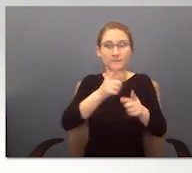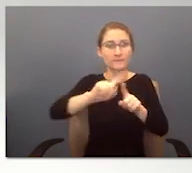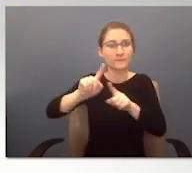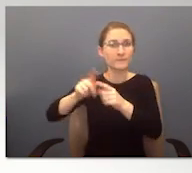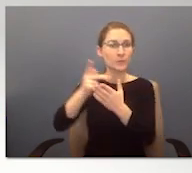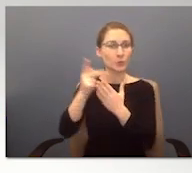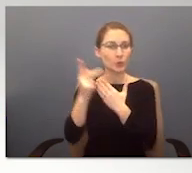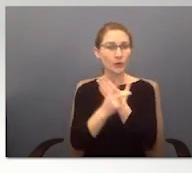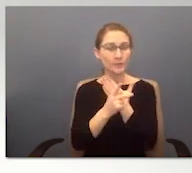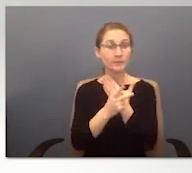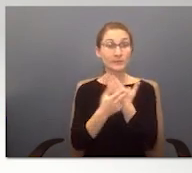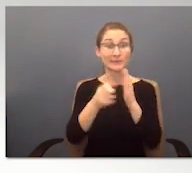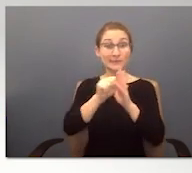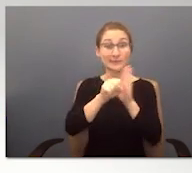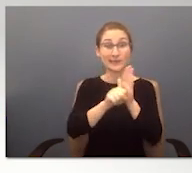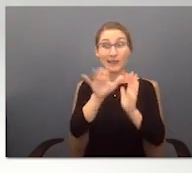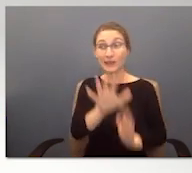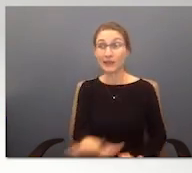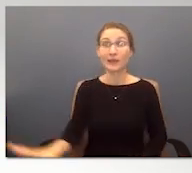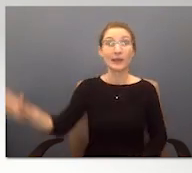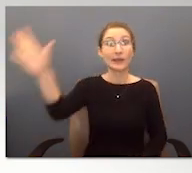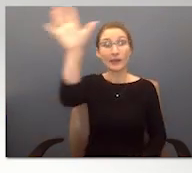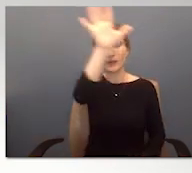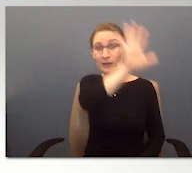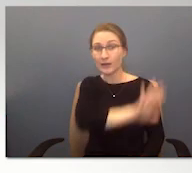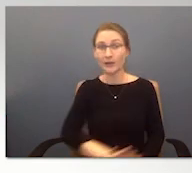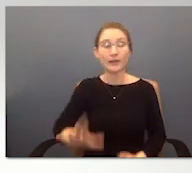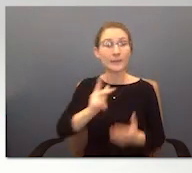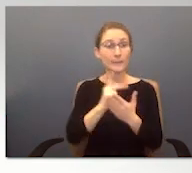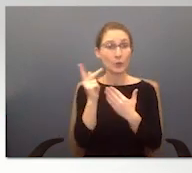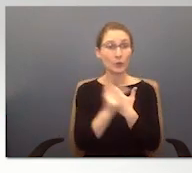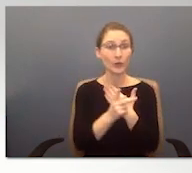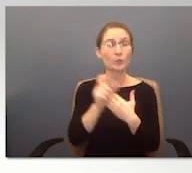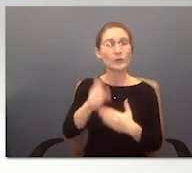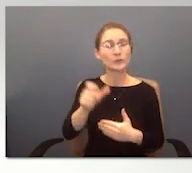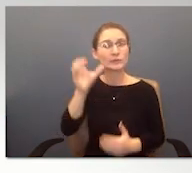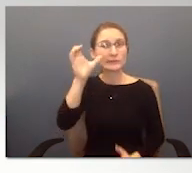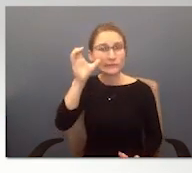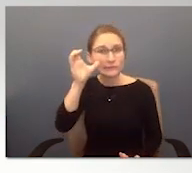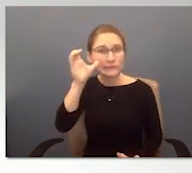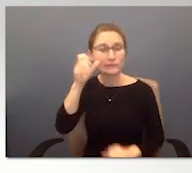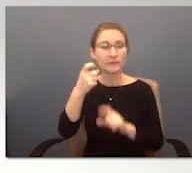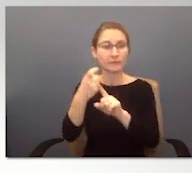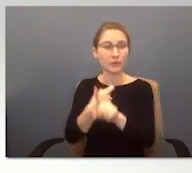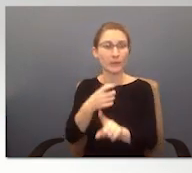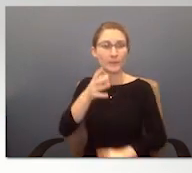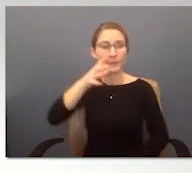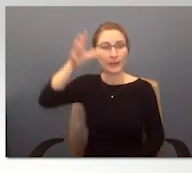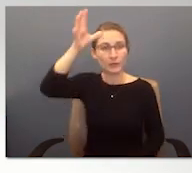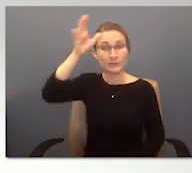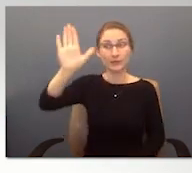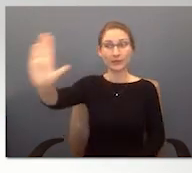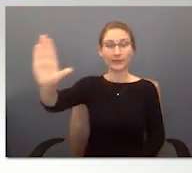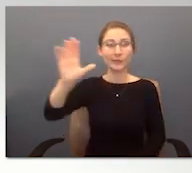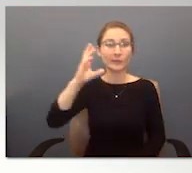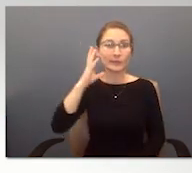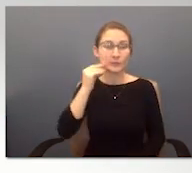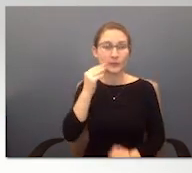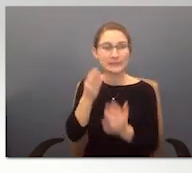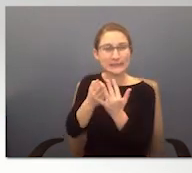these programs that are statewide, massive programs. We need to hear from parents who have gone